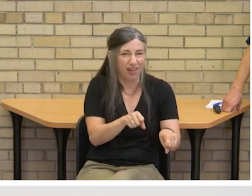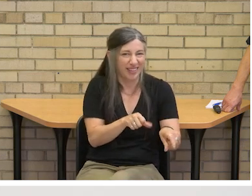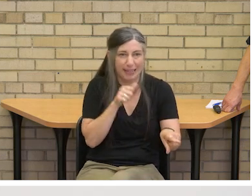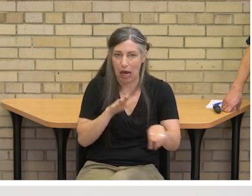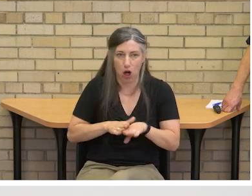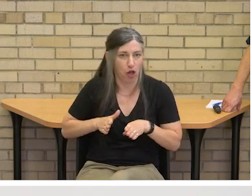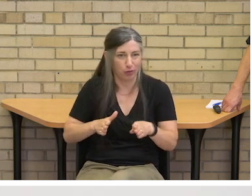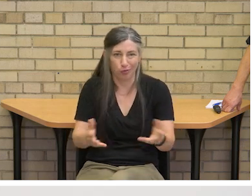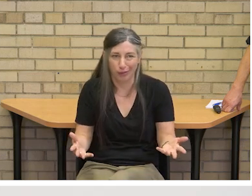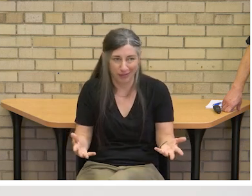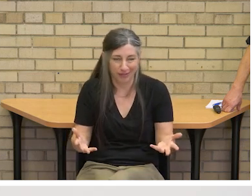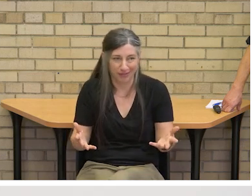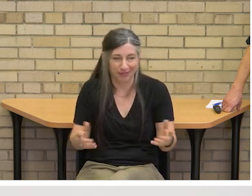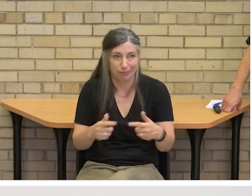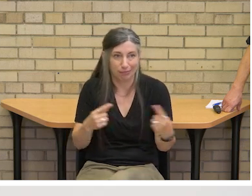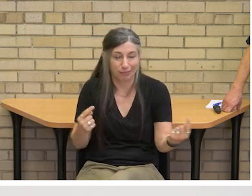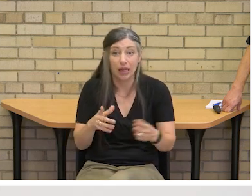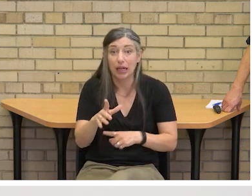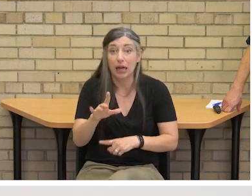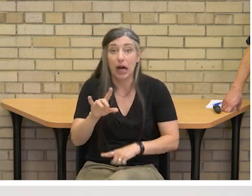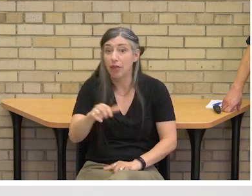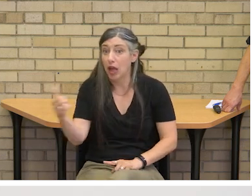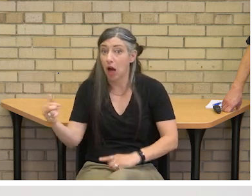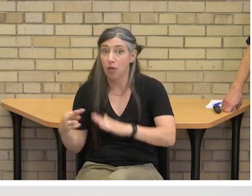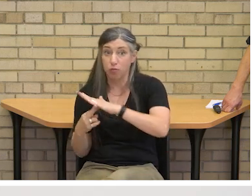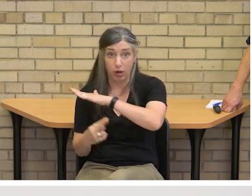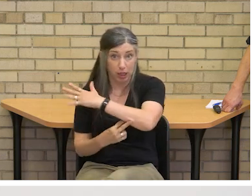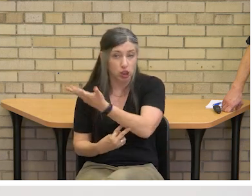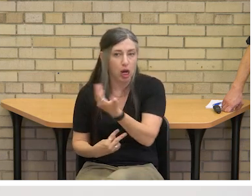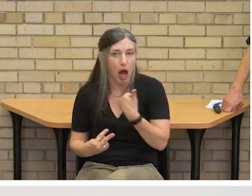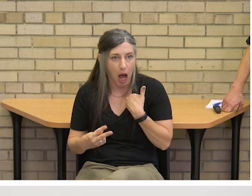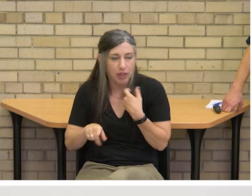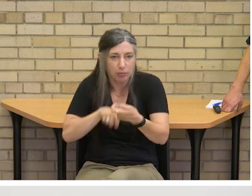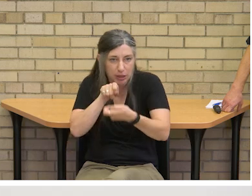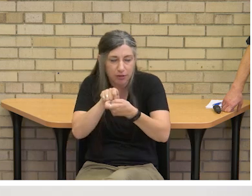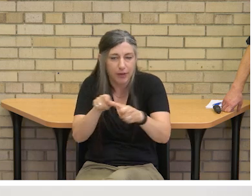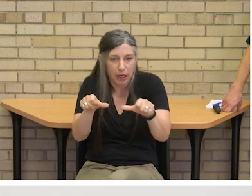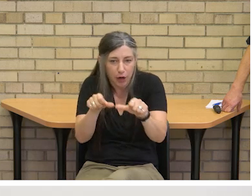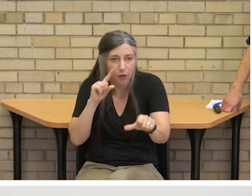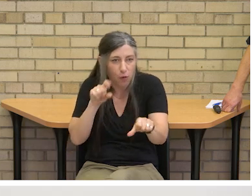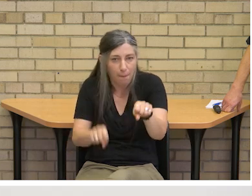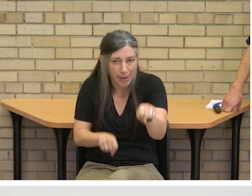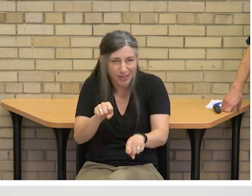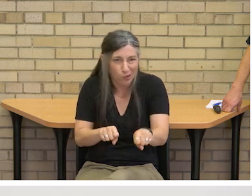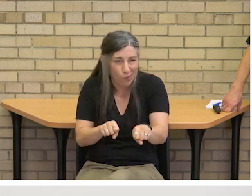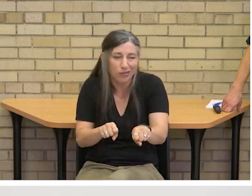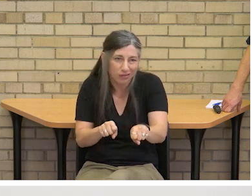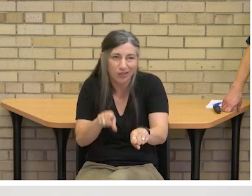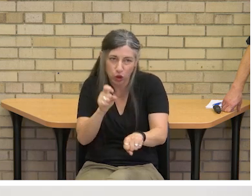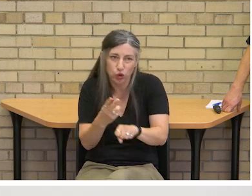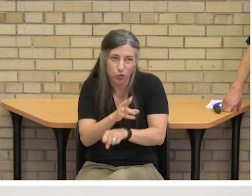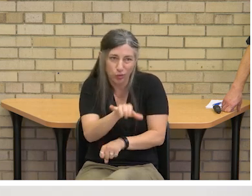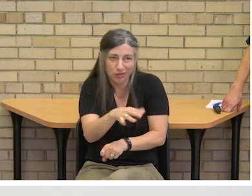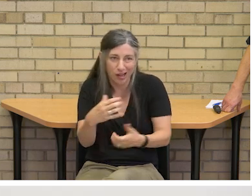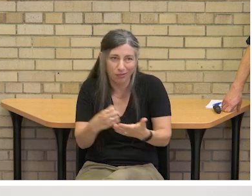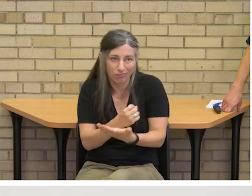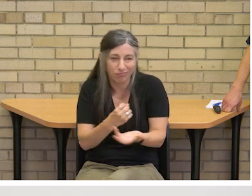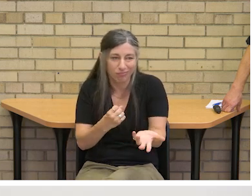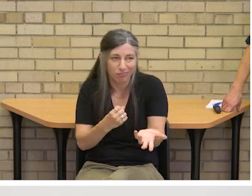location. If they're on that other bridge, there is a dedicated cycle track, I really think they should be there.